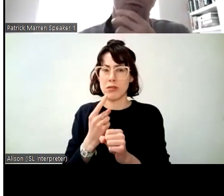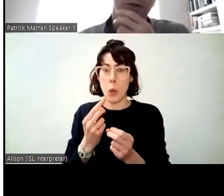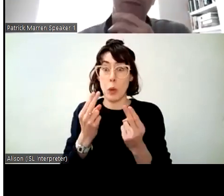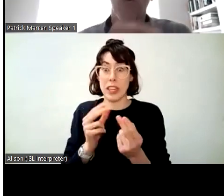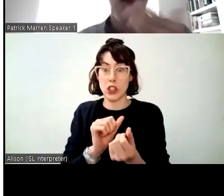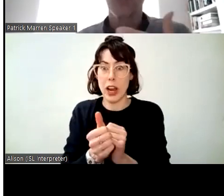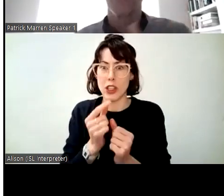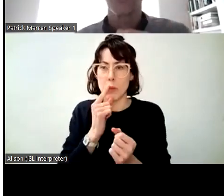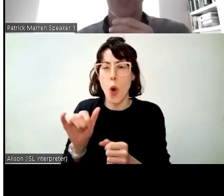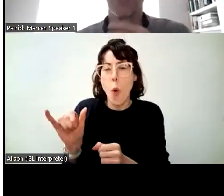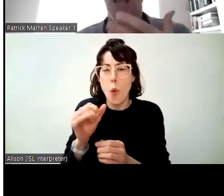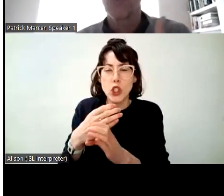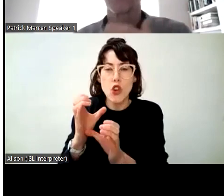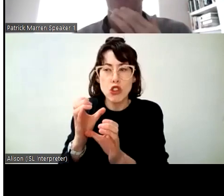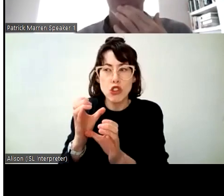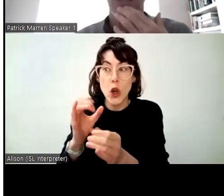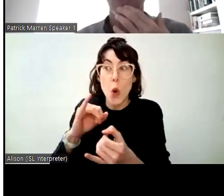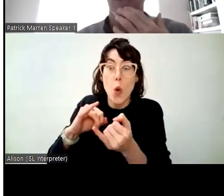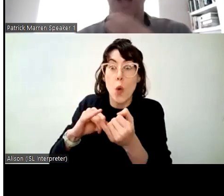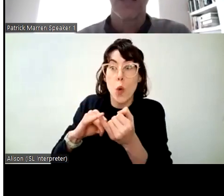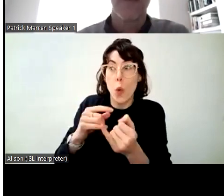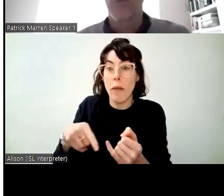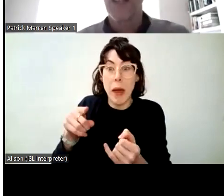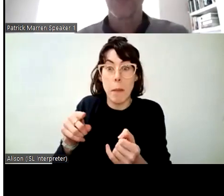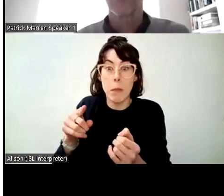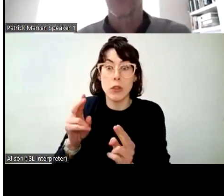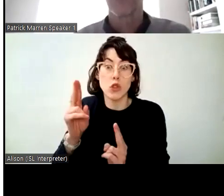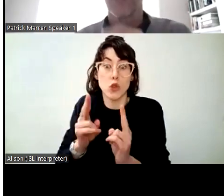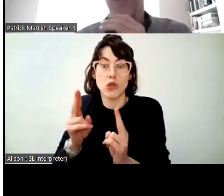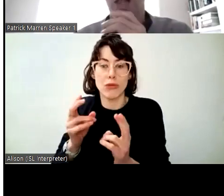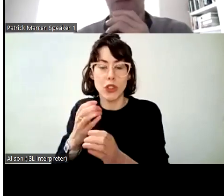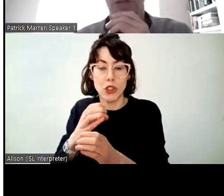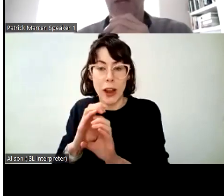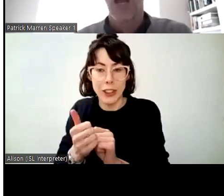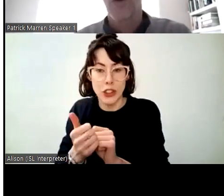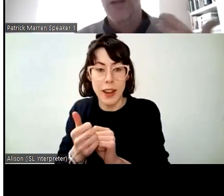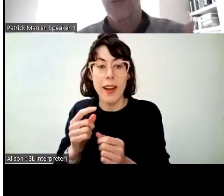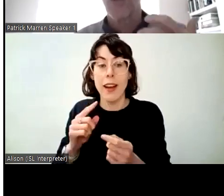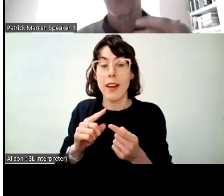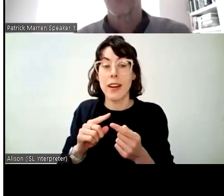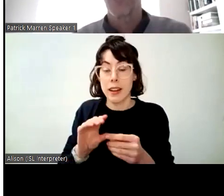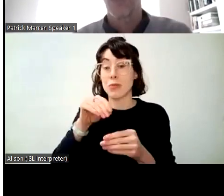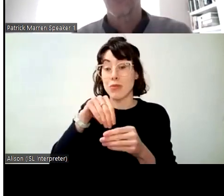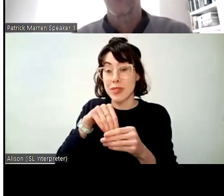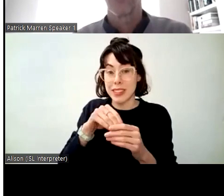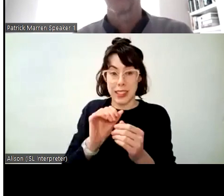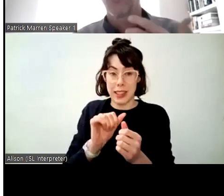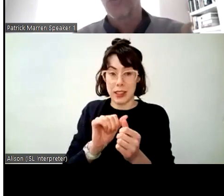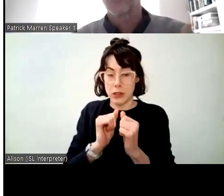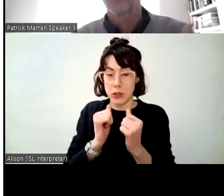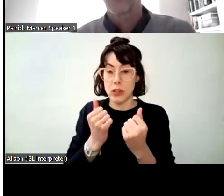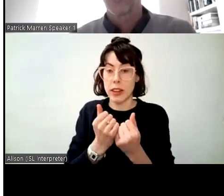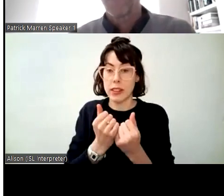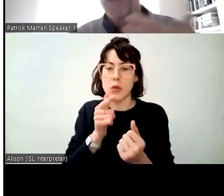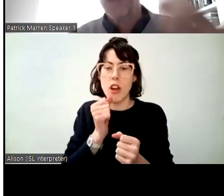they invoke, when should they change, how should they change, and even within societies themselves around the transition policies,